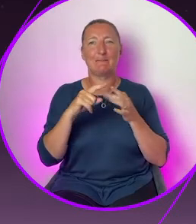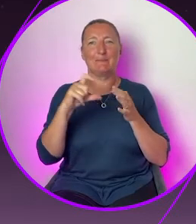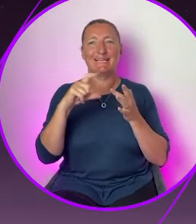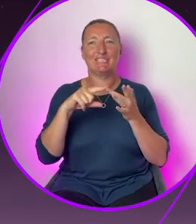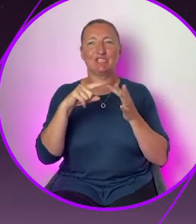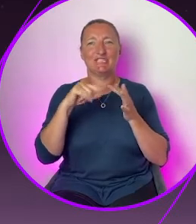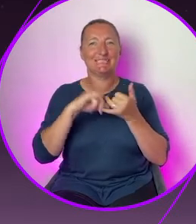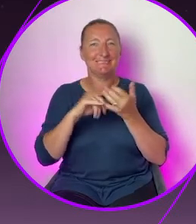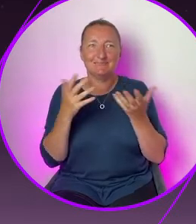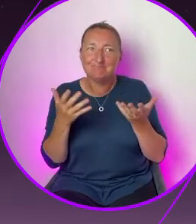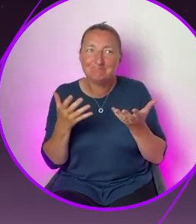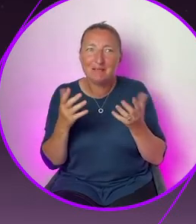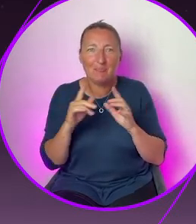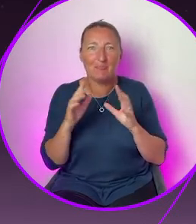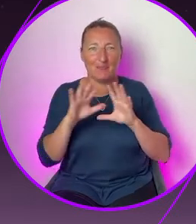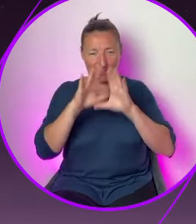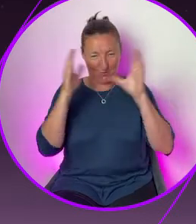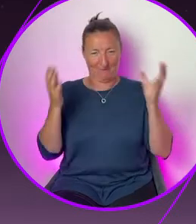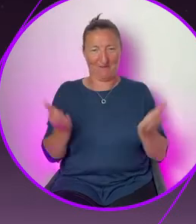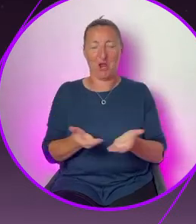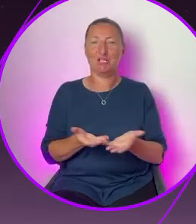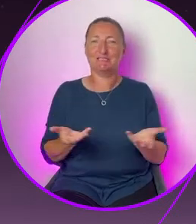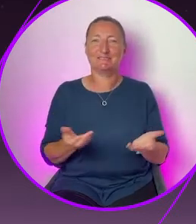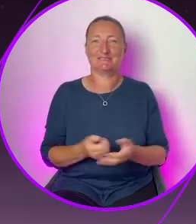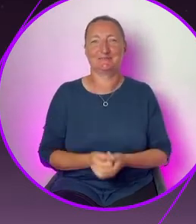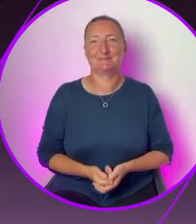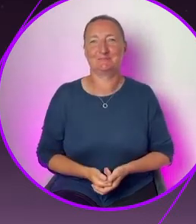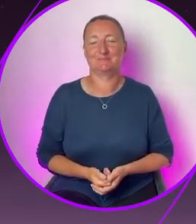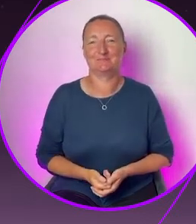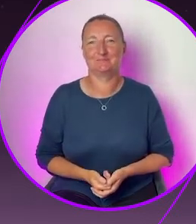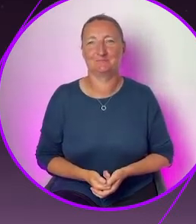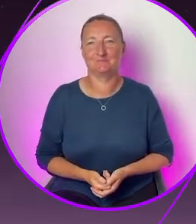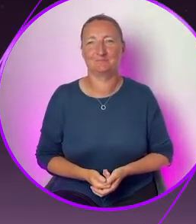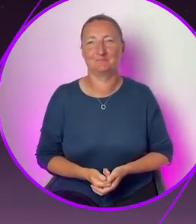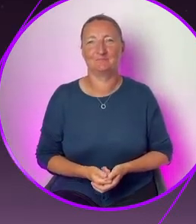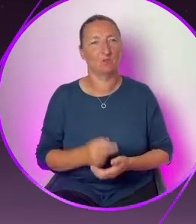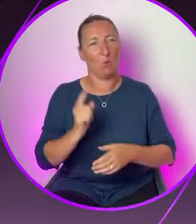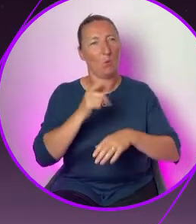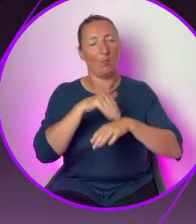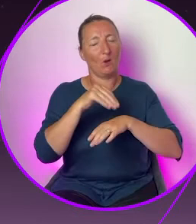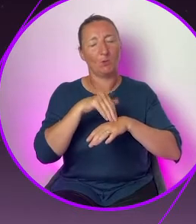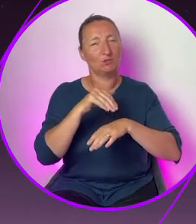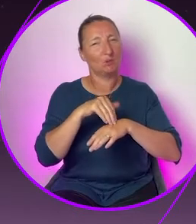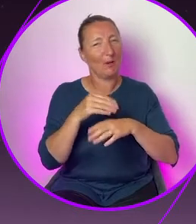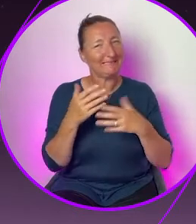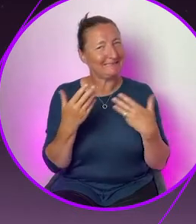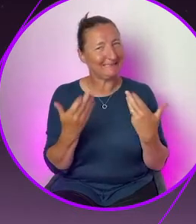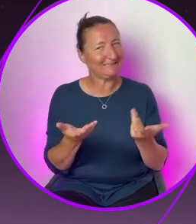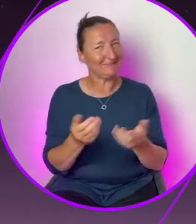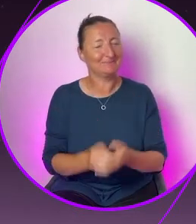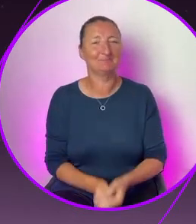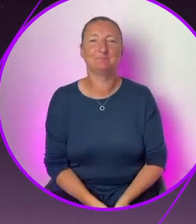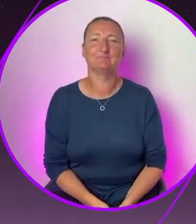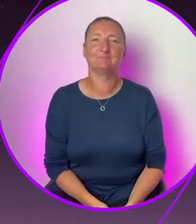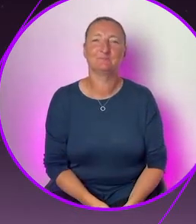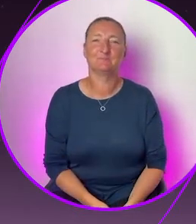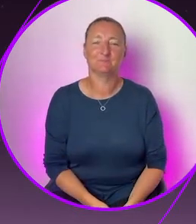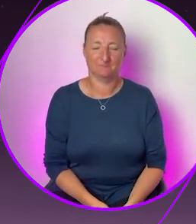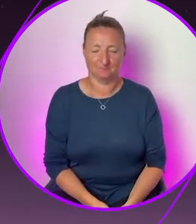Yeah. Do you want to answer that? What are the consequences of this? Well, I